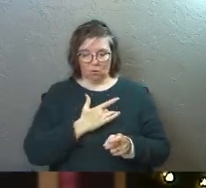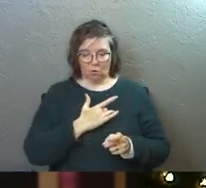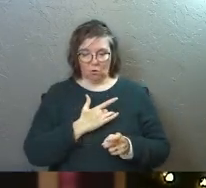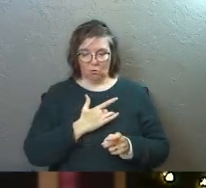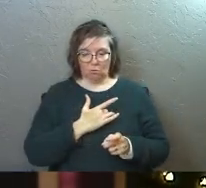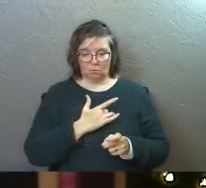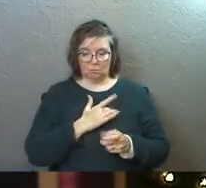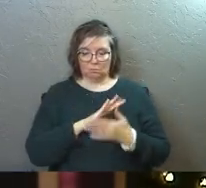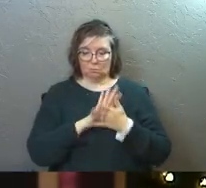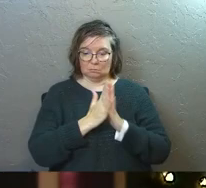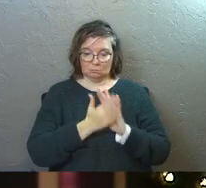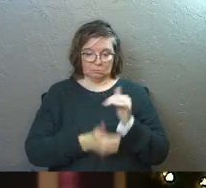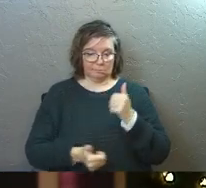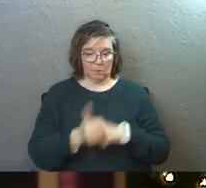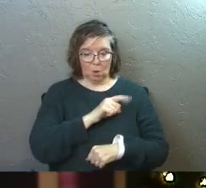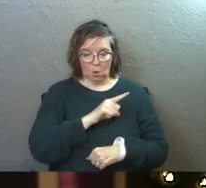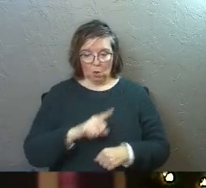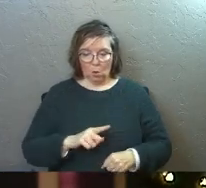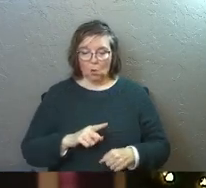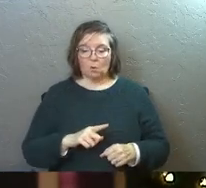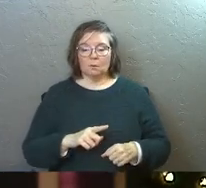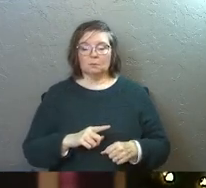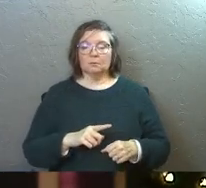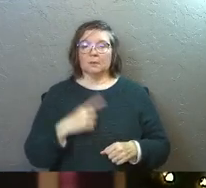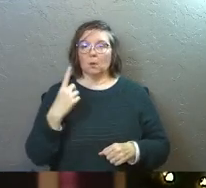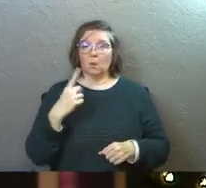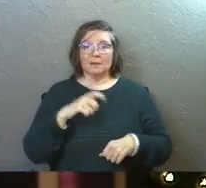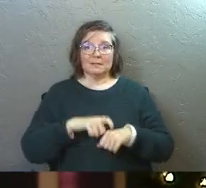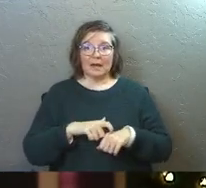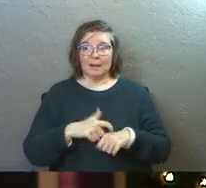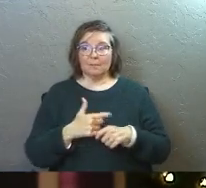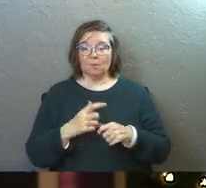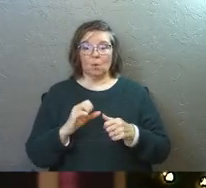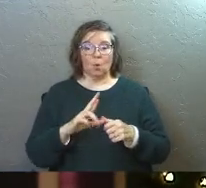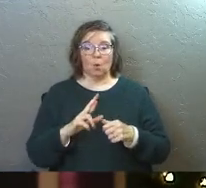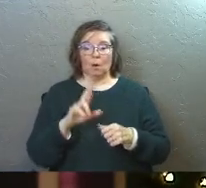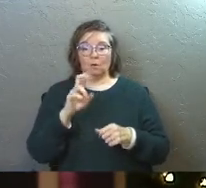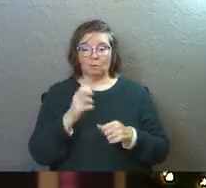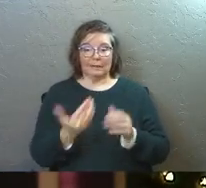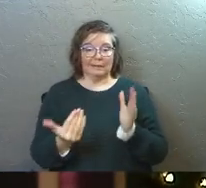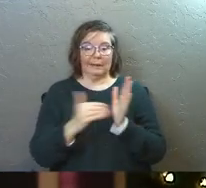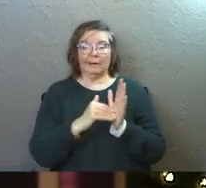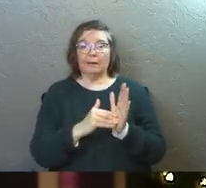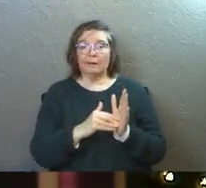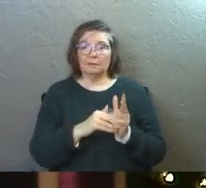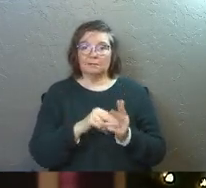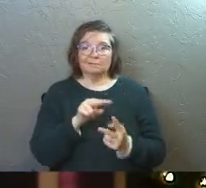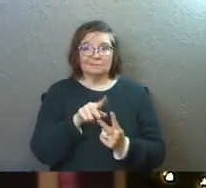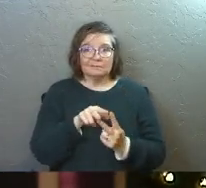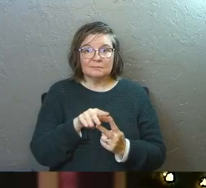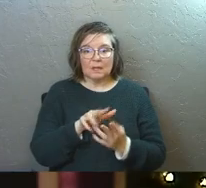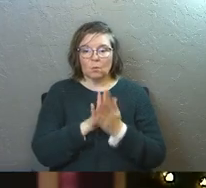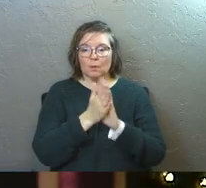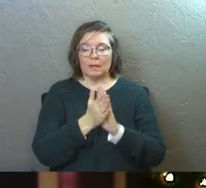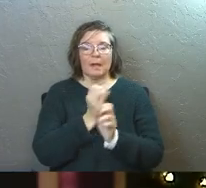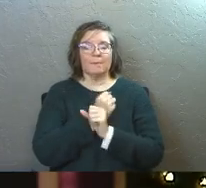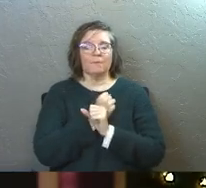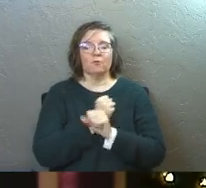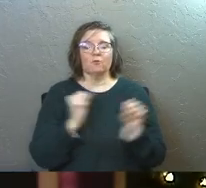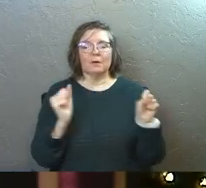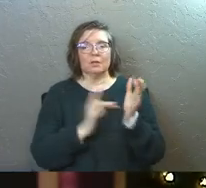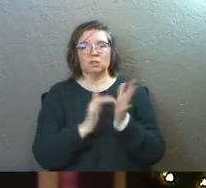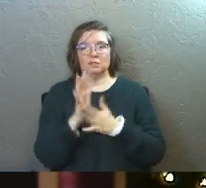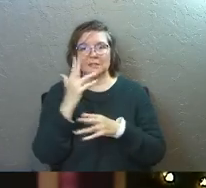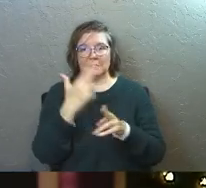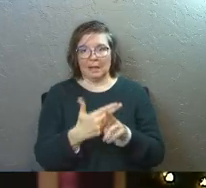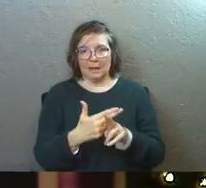we let Jesus be the Lord. It's the first time, it was the one and only time, the big step that we took to make Jesus Lord of our lives. And we became totally free in